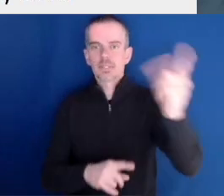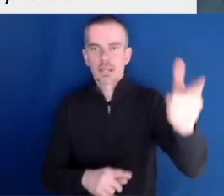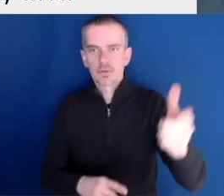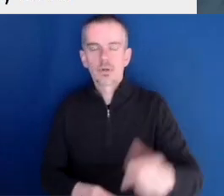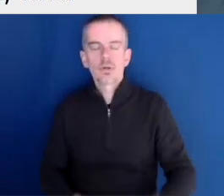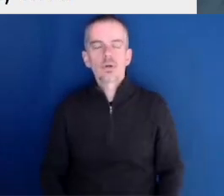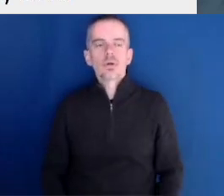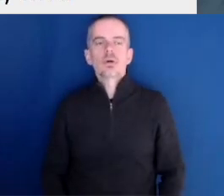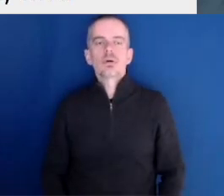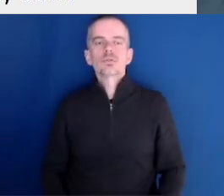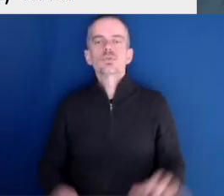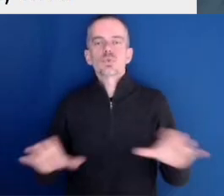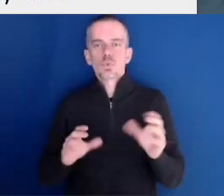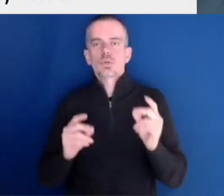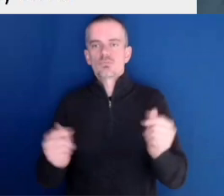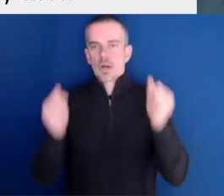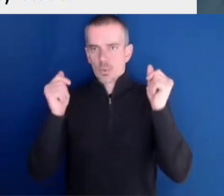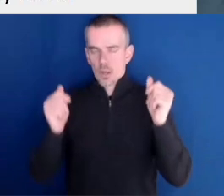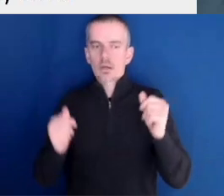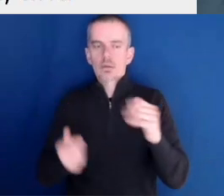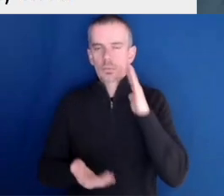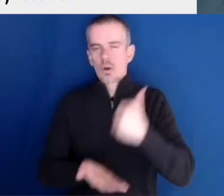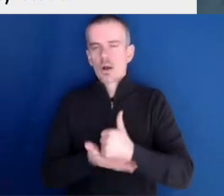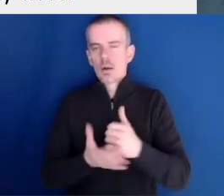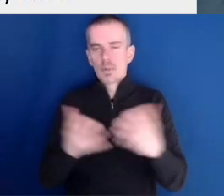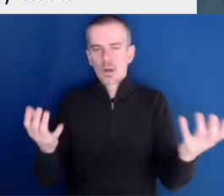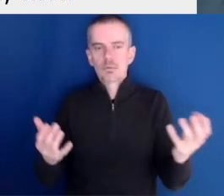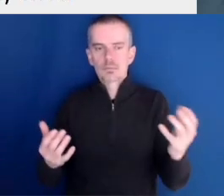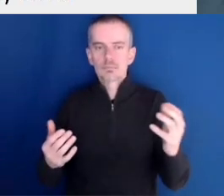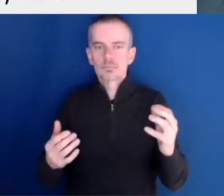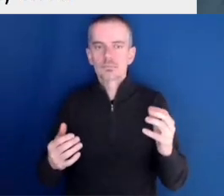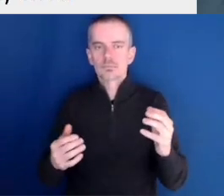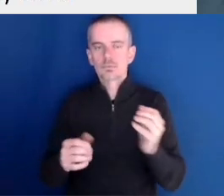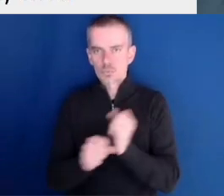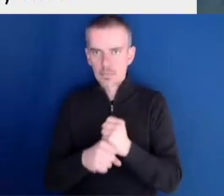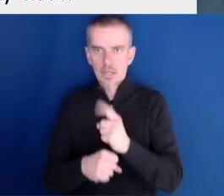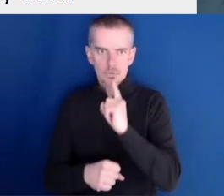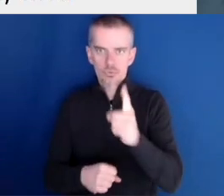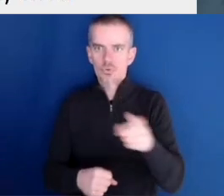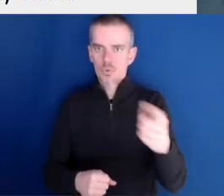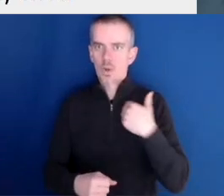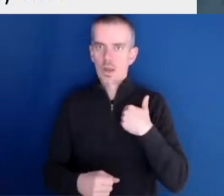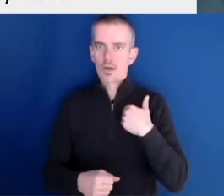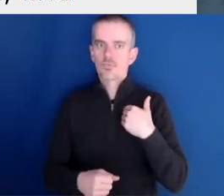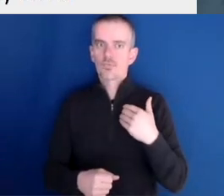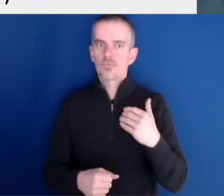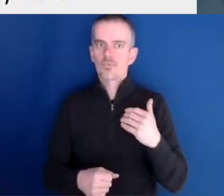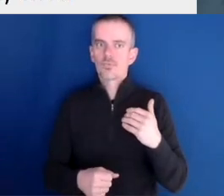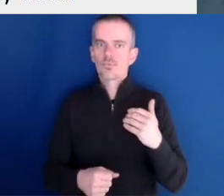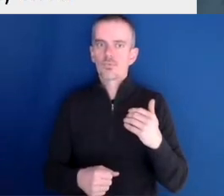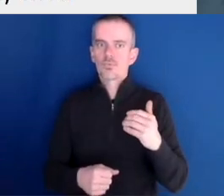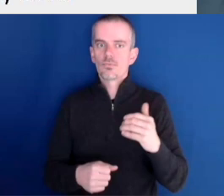it kind of right away is going to help a lot in making sure that you have all the